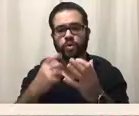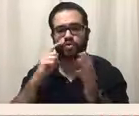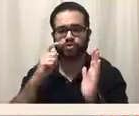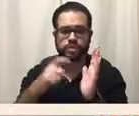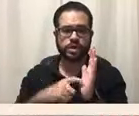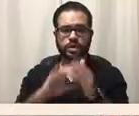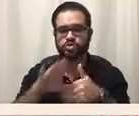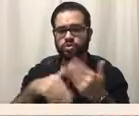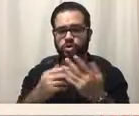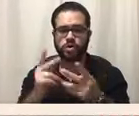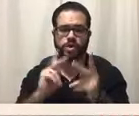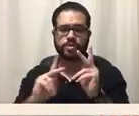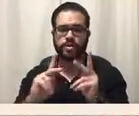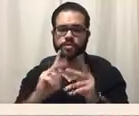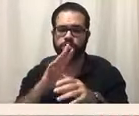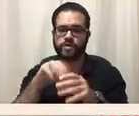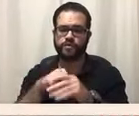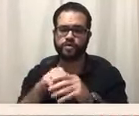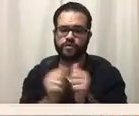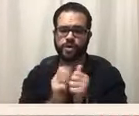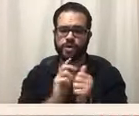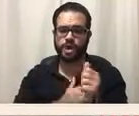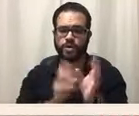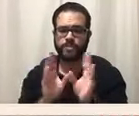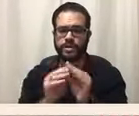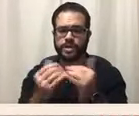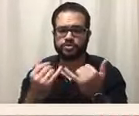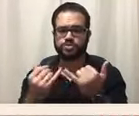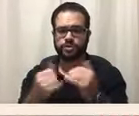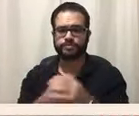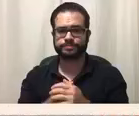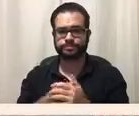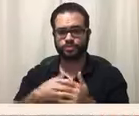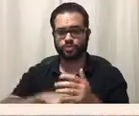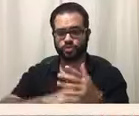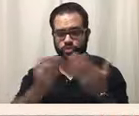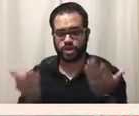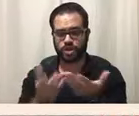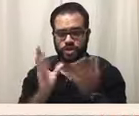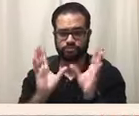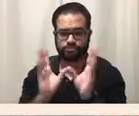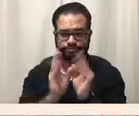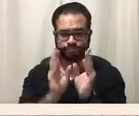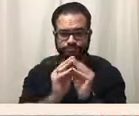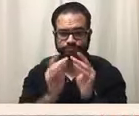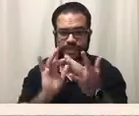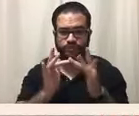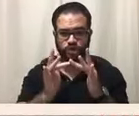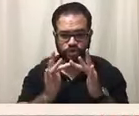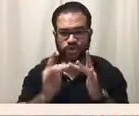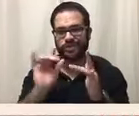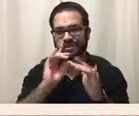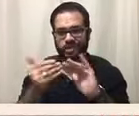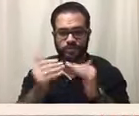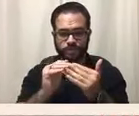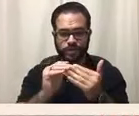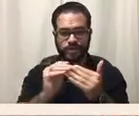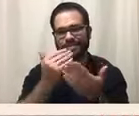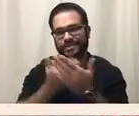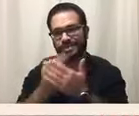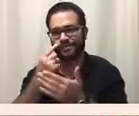we're doing today. Here we are gathered virtually as a community, thanks to all the work and